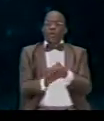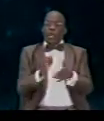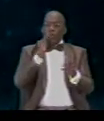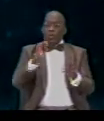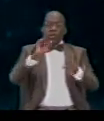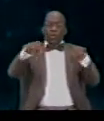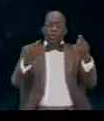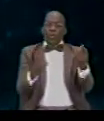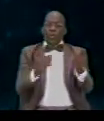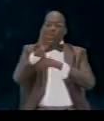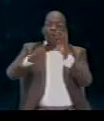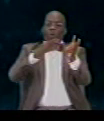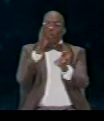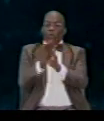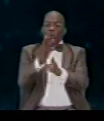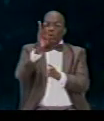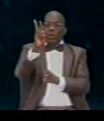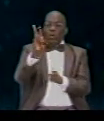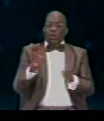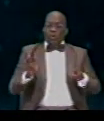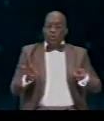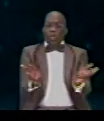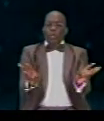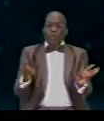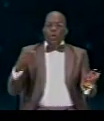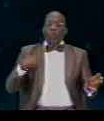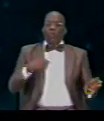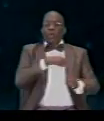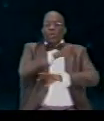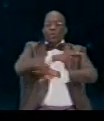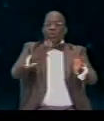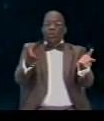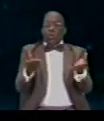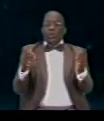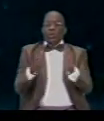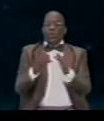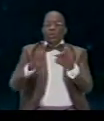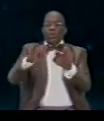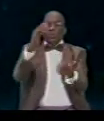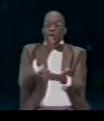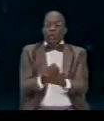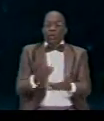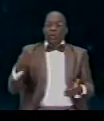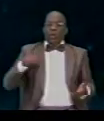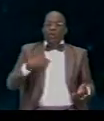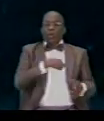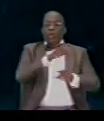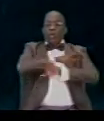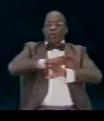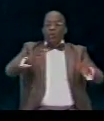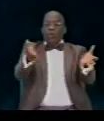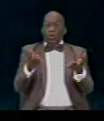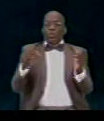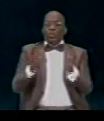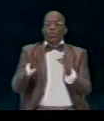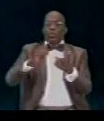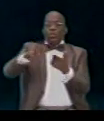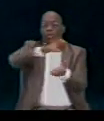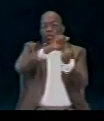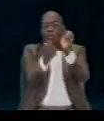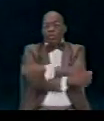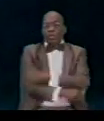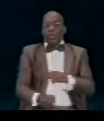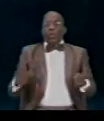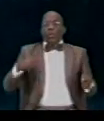globally right now. We don't want to slow down. We don't want it to be sidetracked. We don't want it to be divided. We don't want it to, you know, to